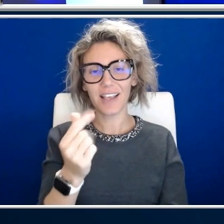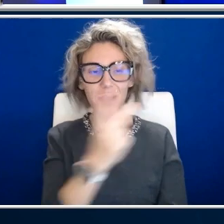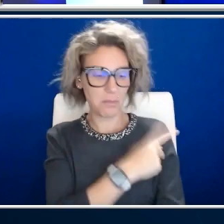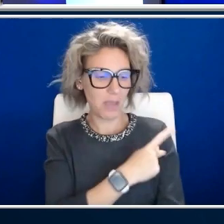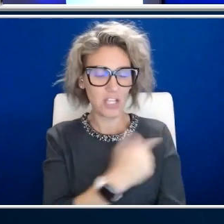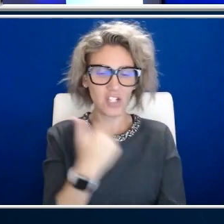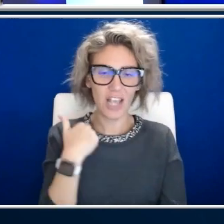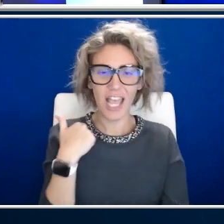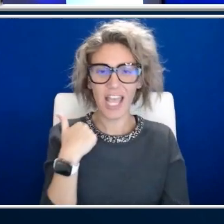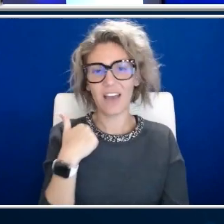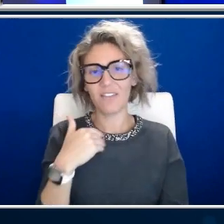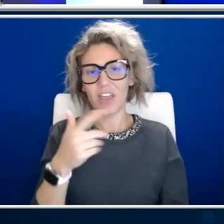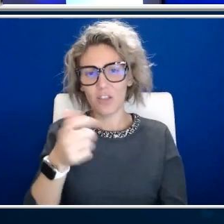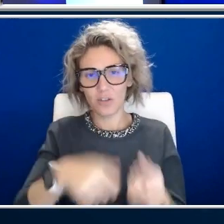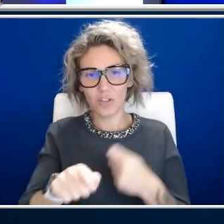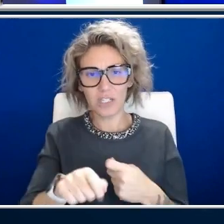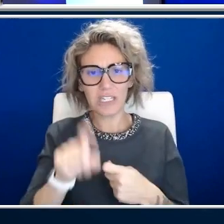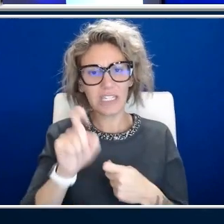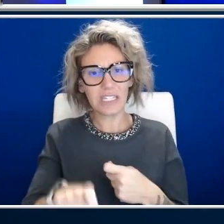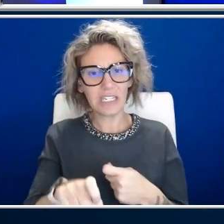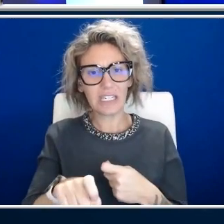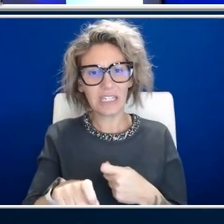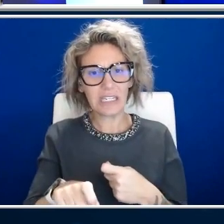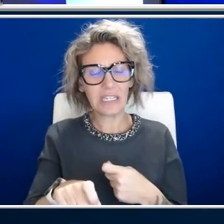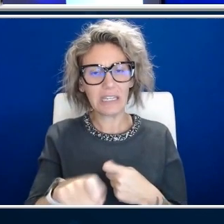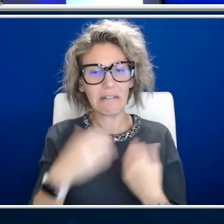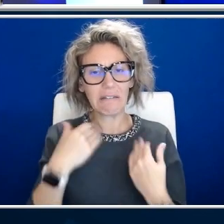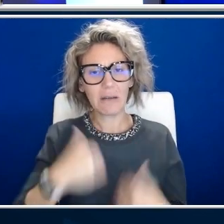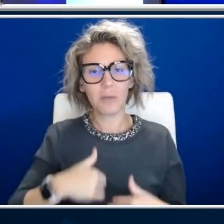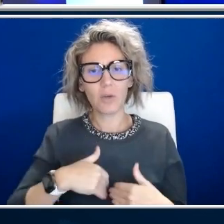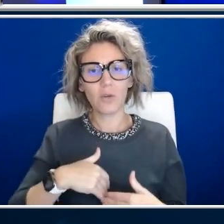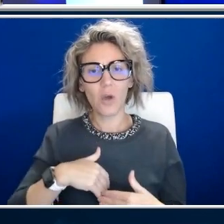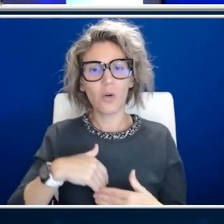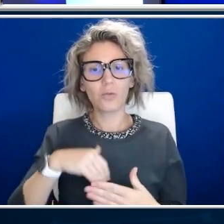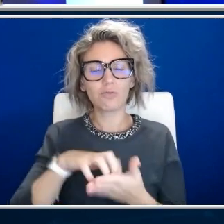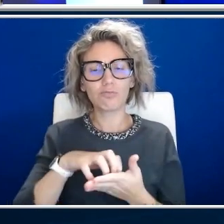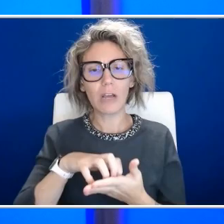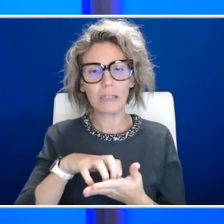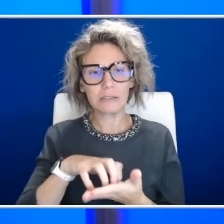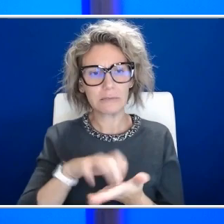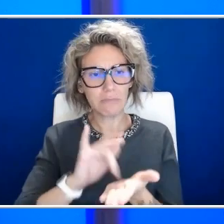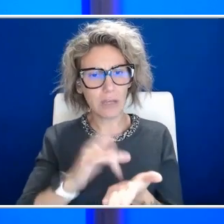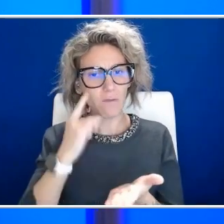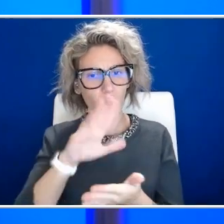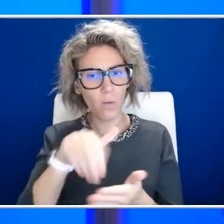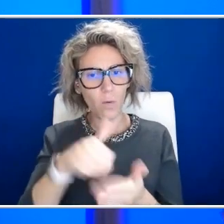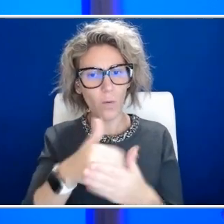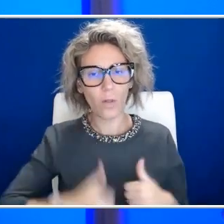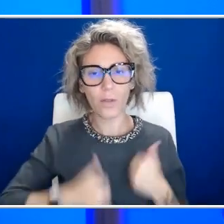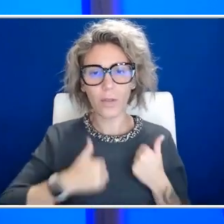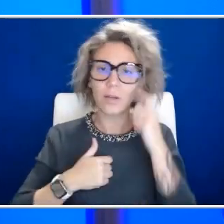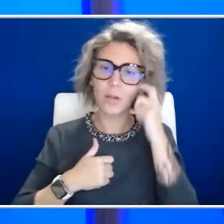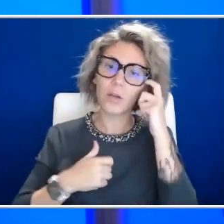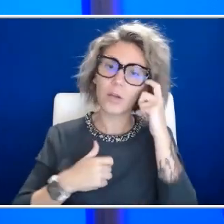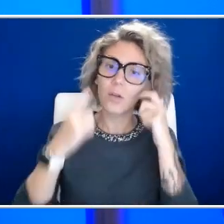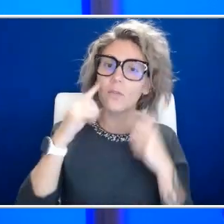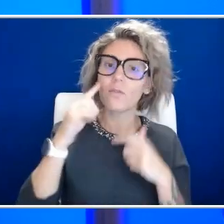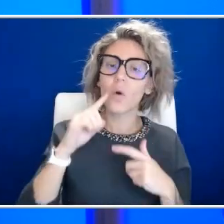need to take immunosuppressive drugs for their entire lives? Dr. Gupta. No, for the life of the kidney.